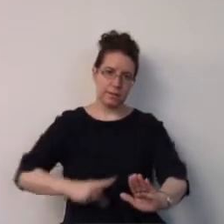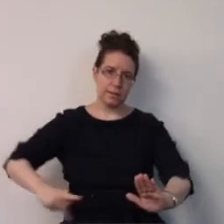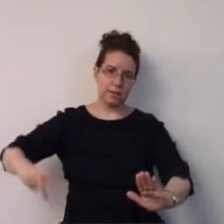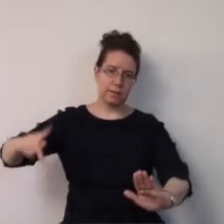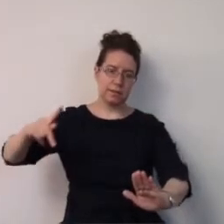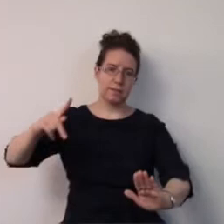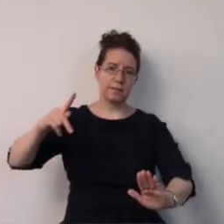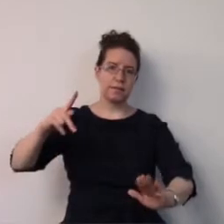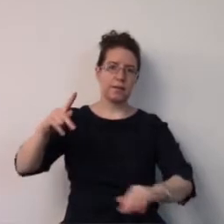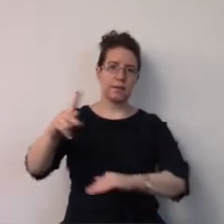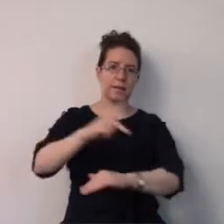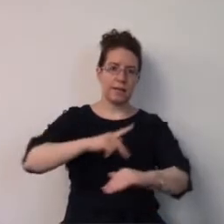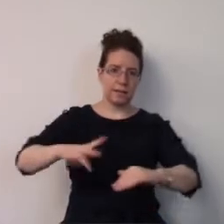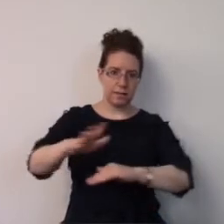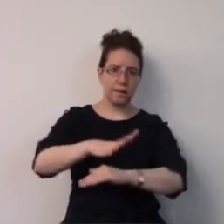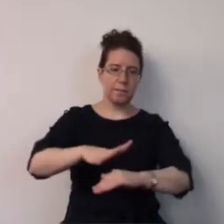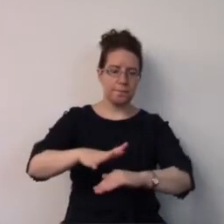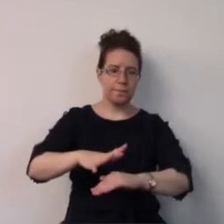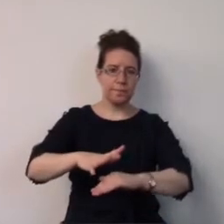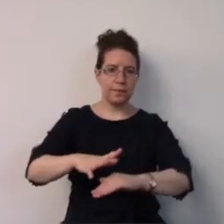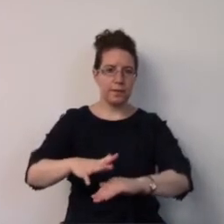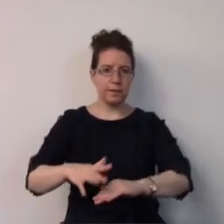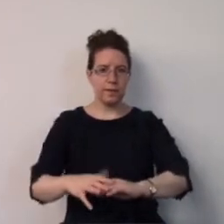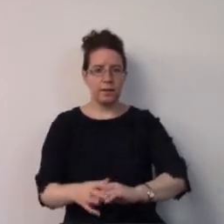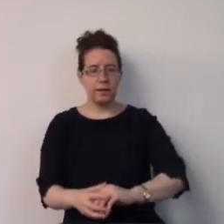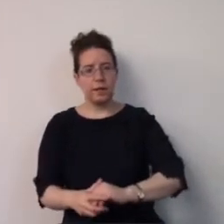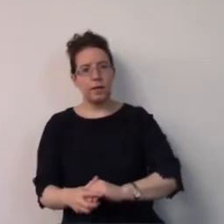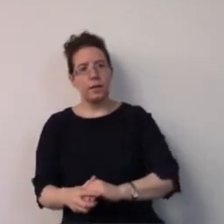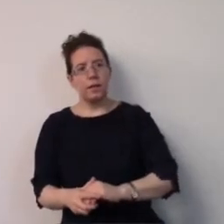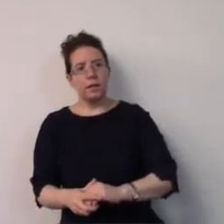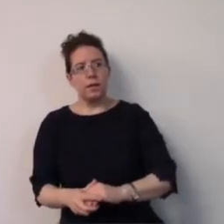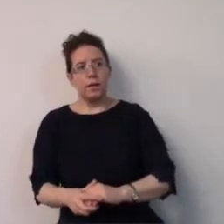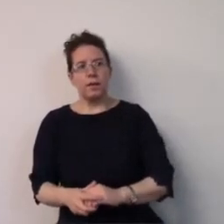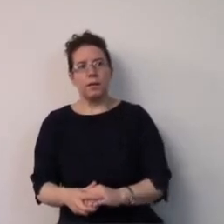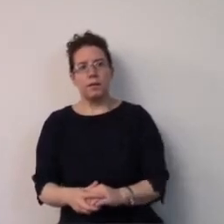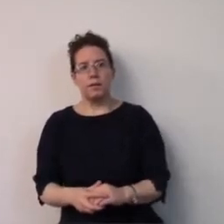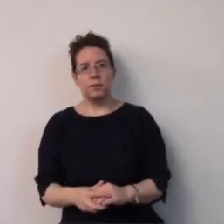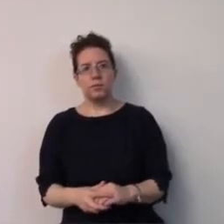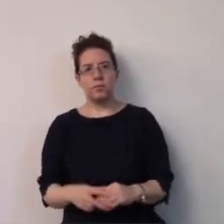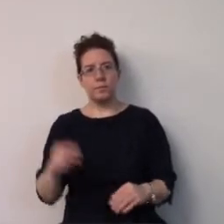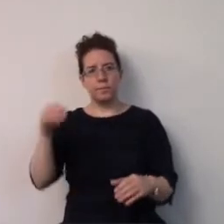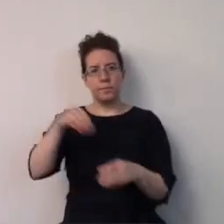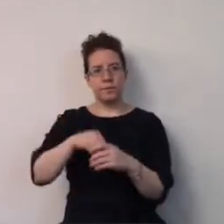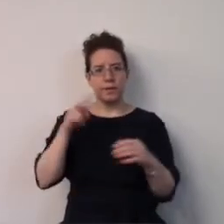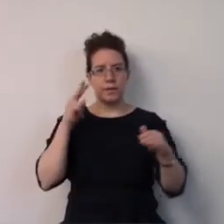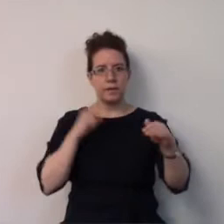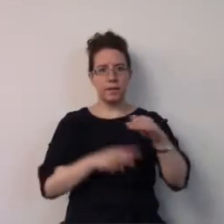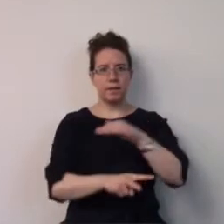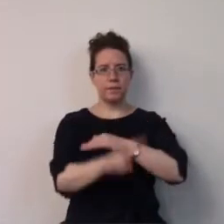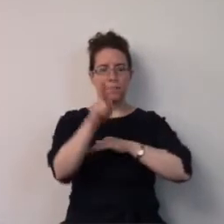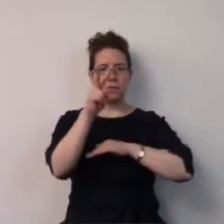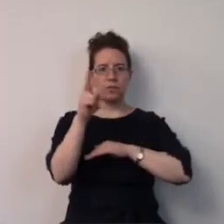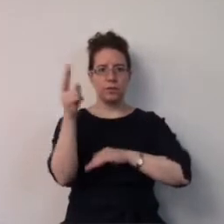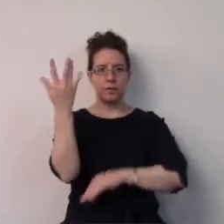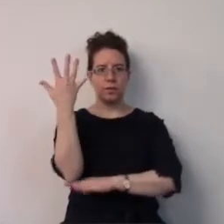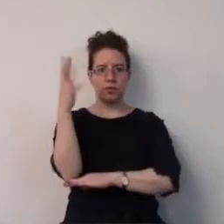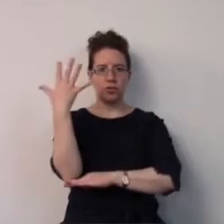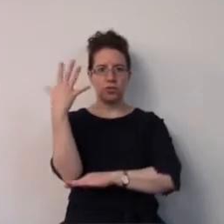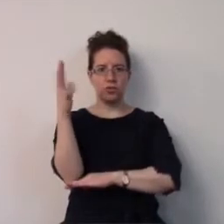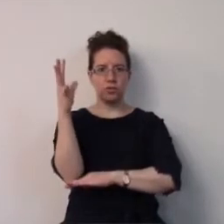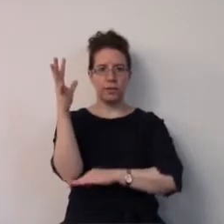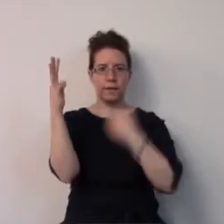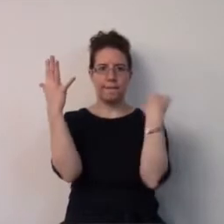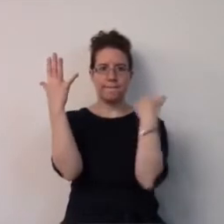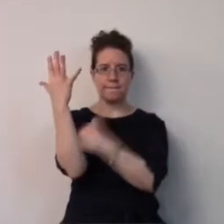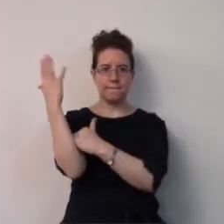you. He might bring you down a few notches. He might bring you down to the stump, so to speak. You